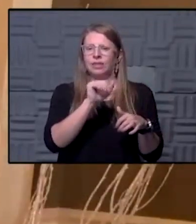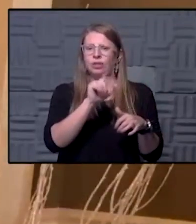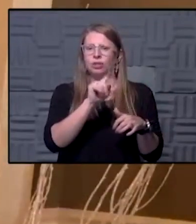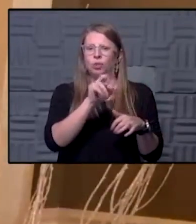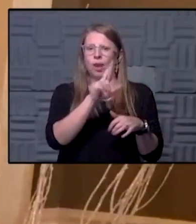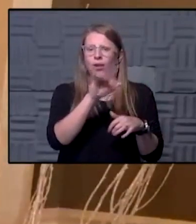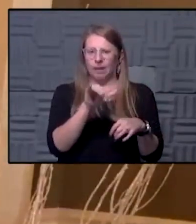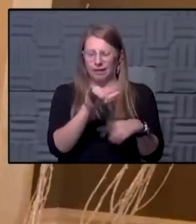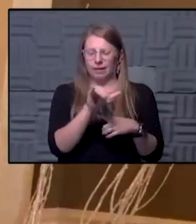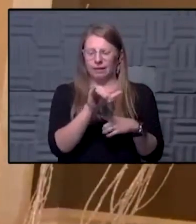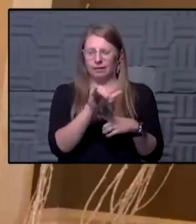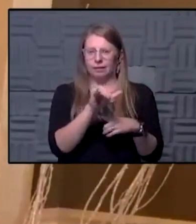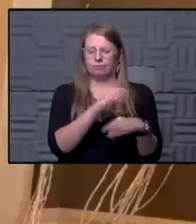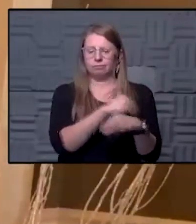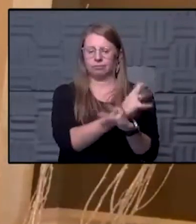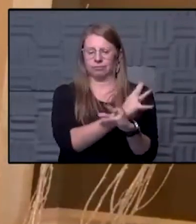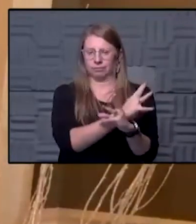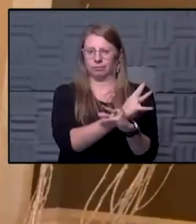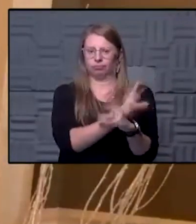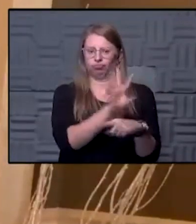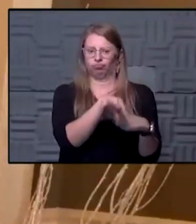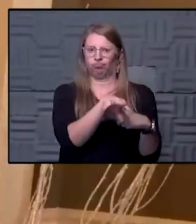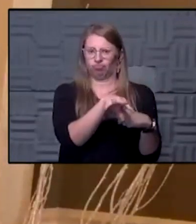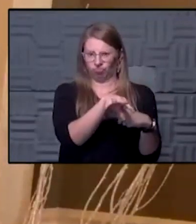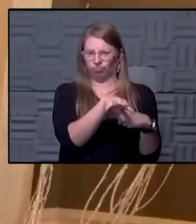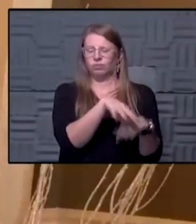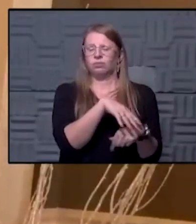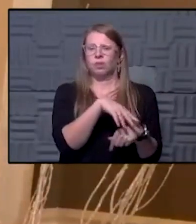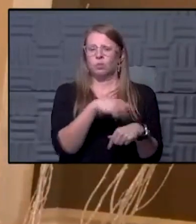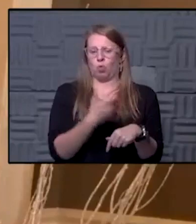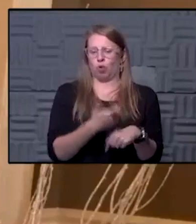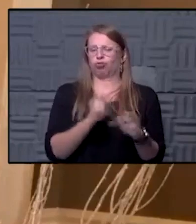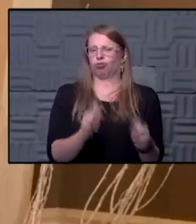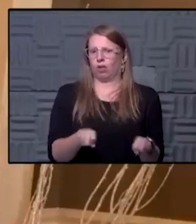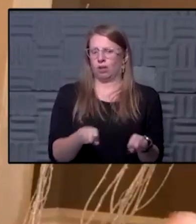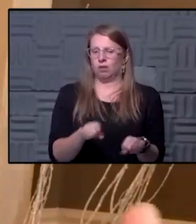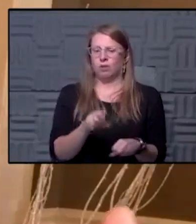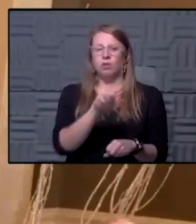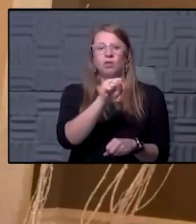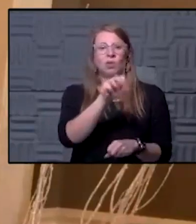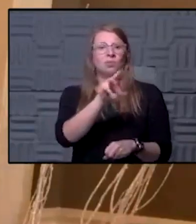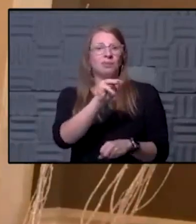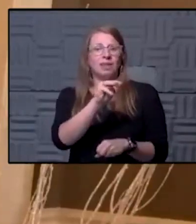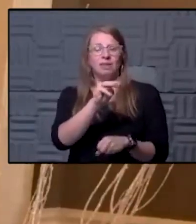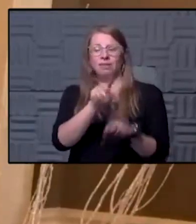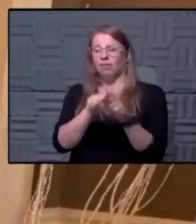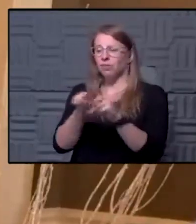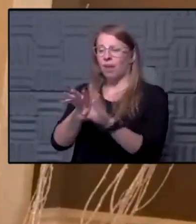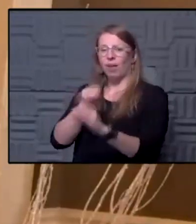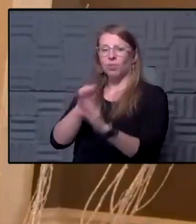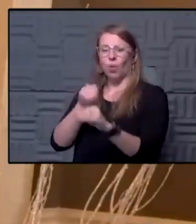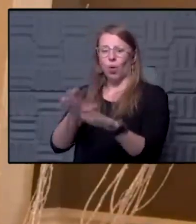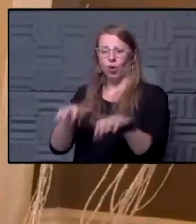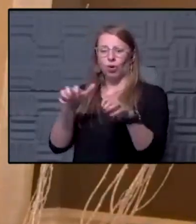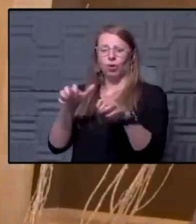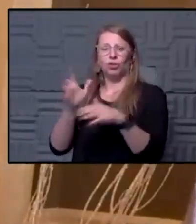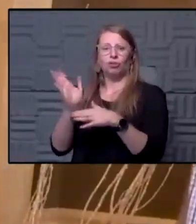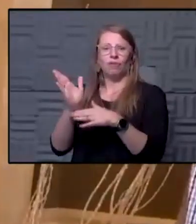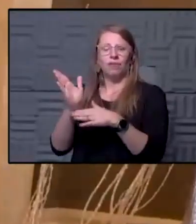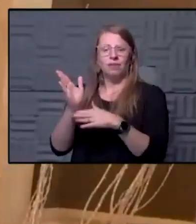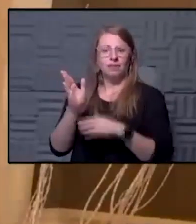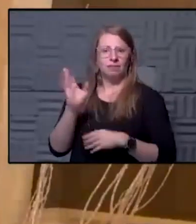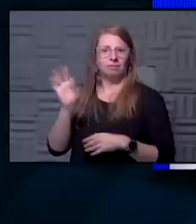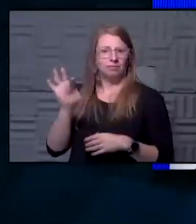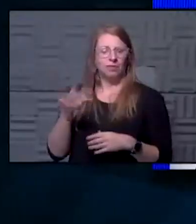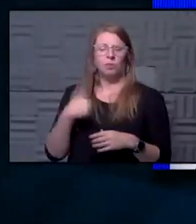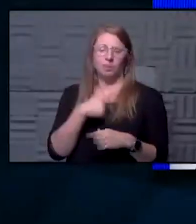media. So through that, both the social media and the outdoor service, we have been very